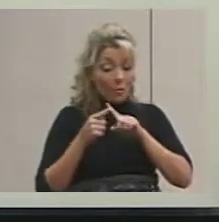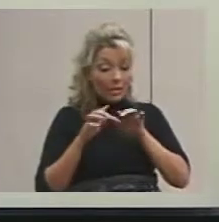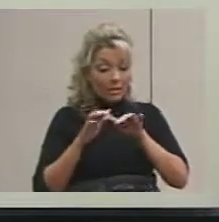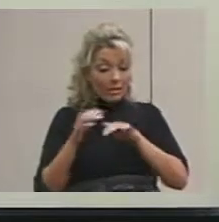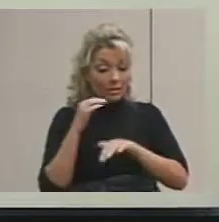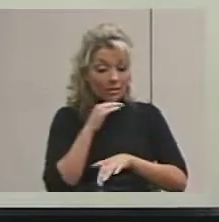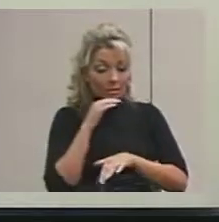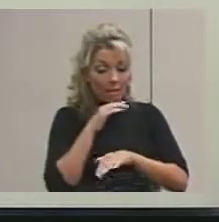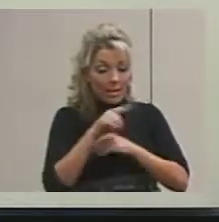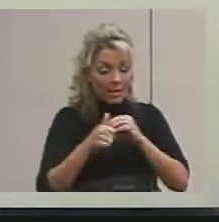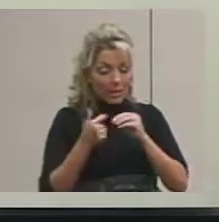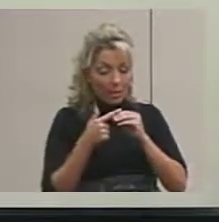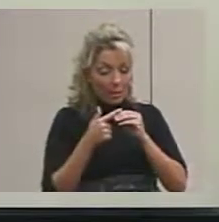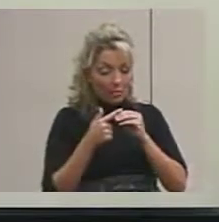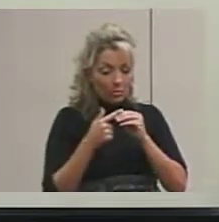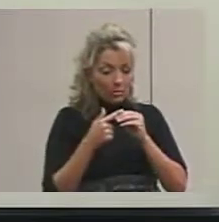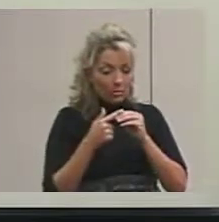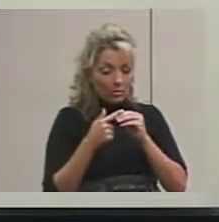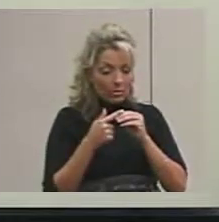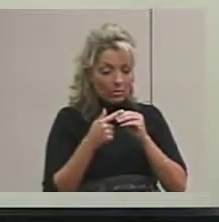lie about,